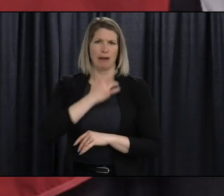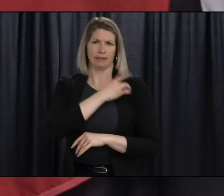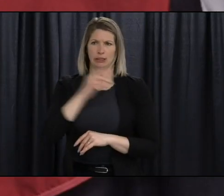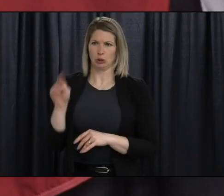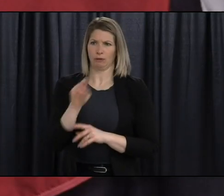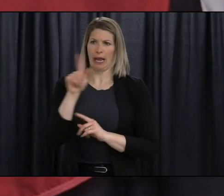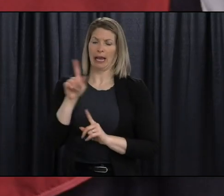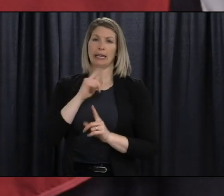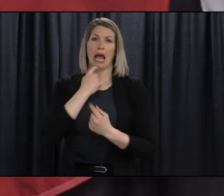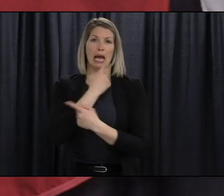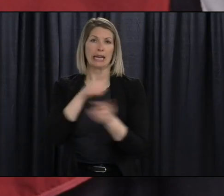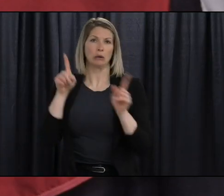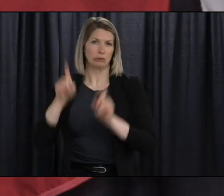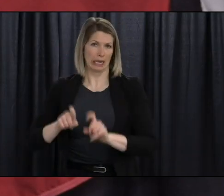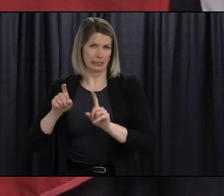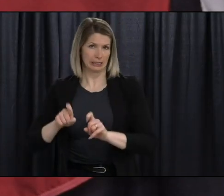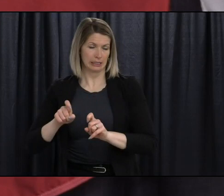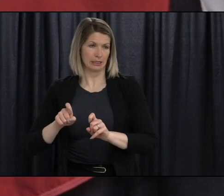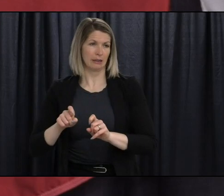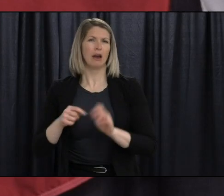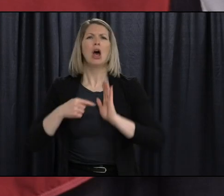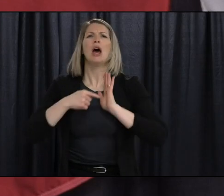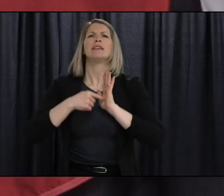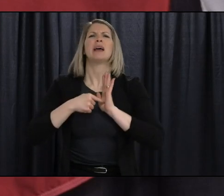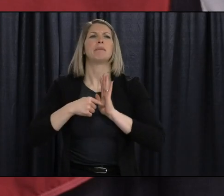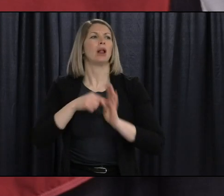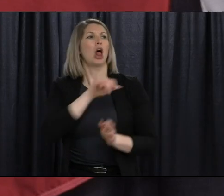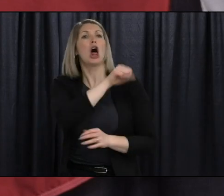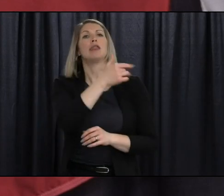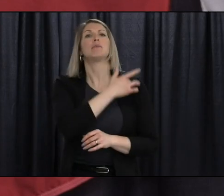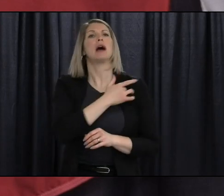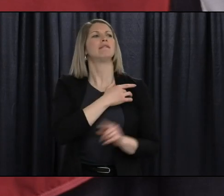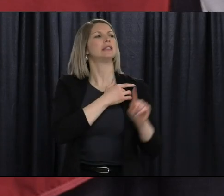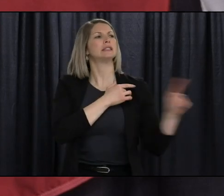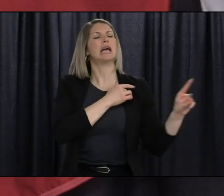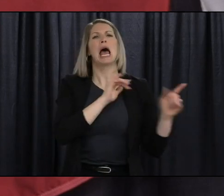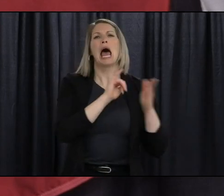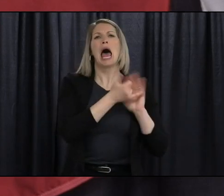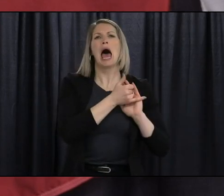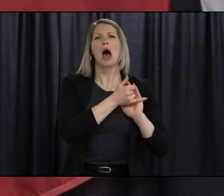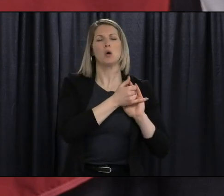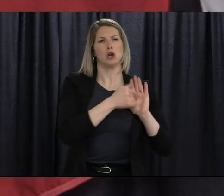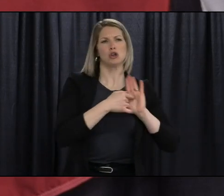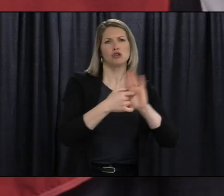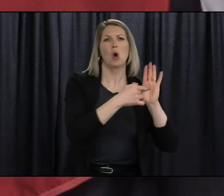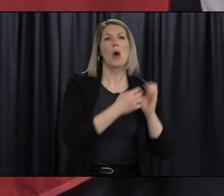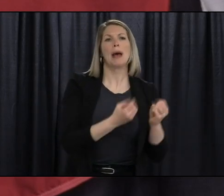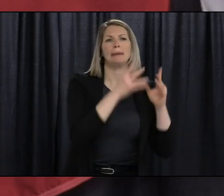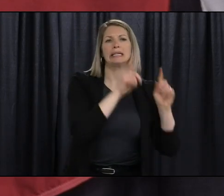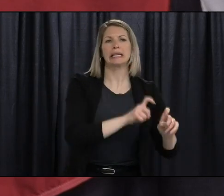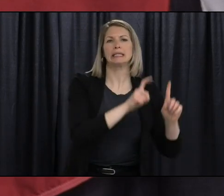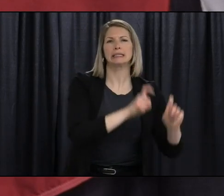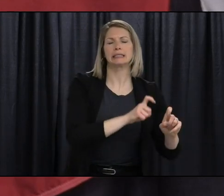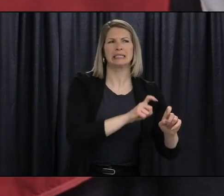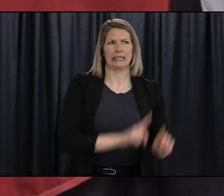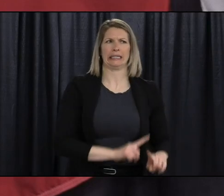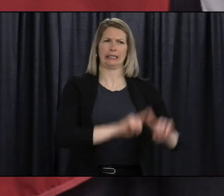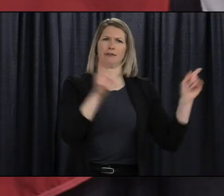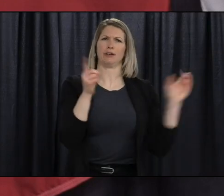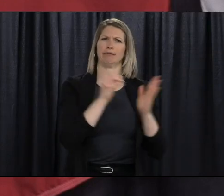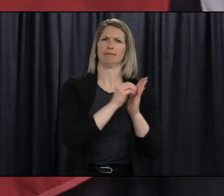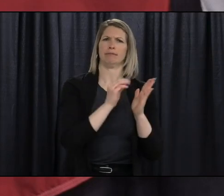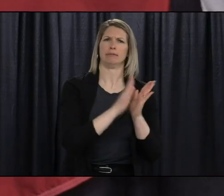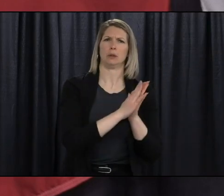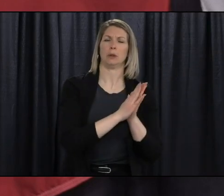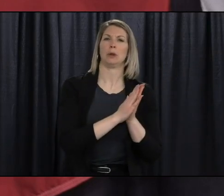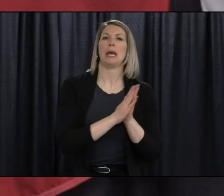way. As an example, there are only 2 provinces in this country that actually record and report on the number of people tested. It would